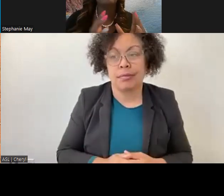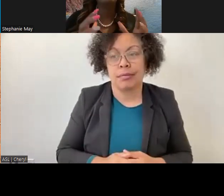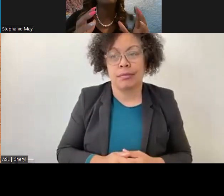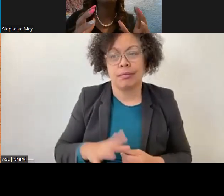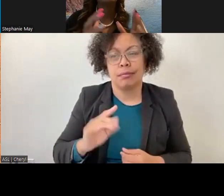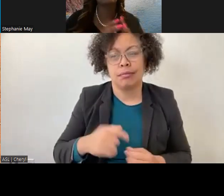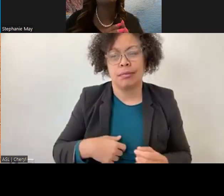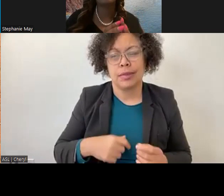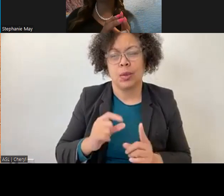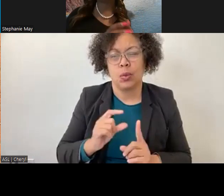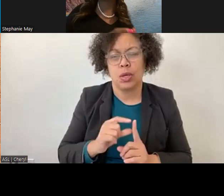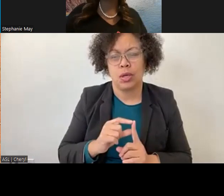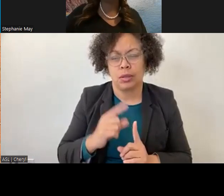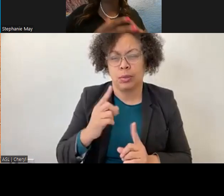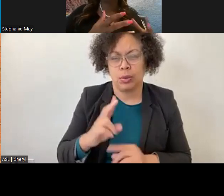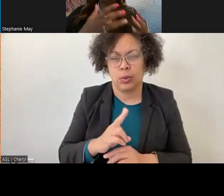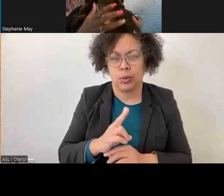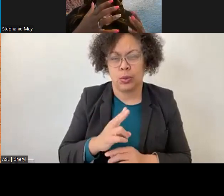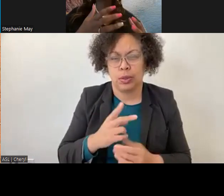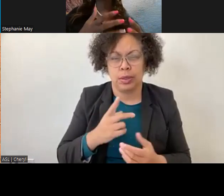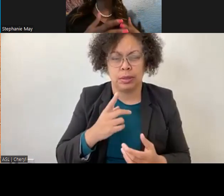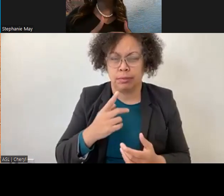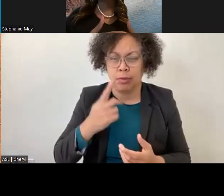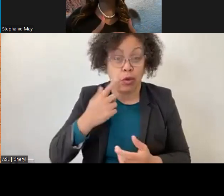term that was thrown around for about 3